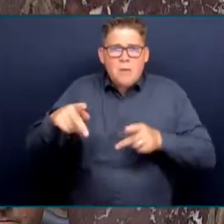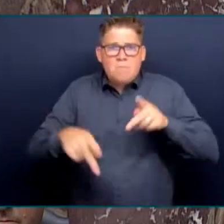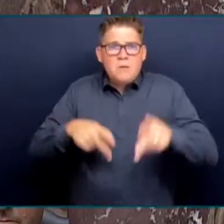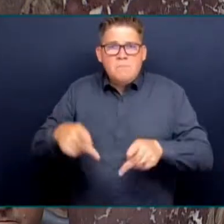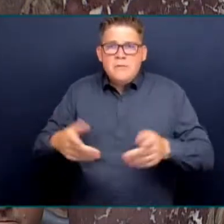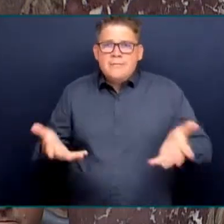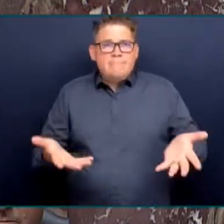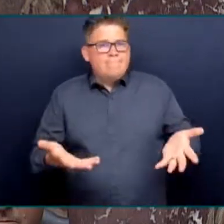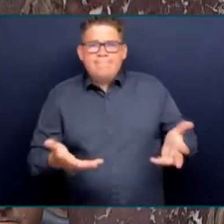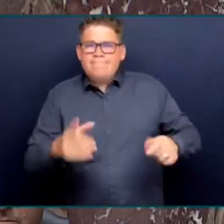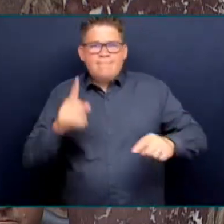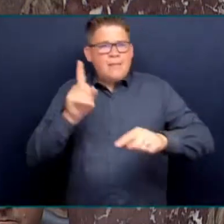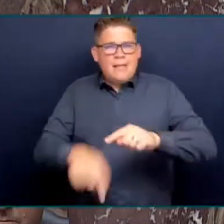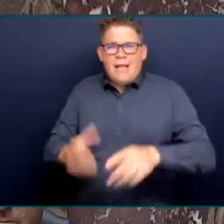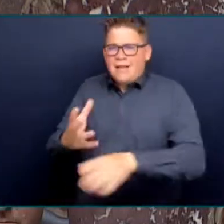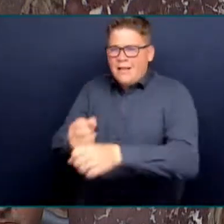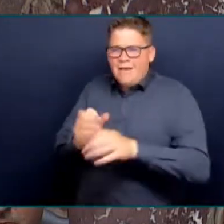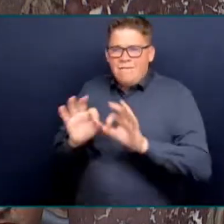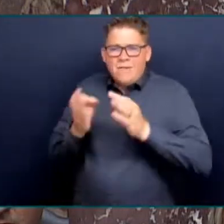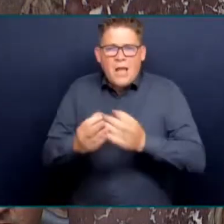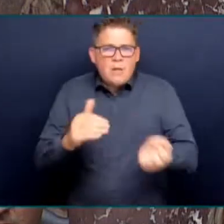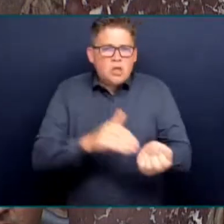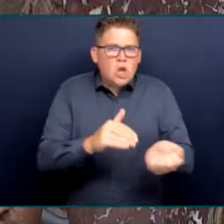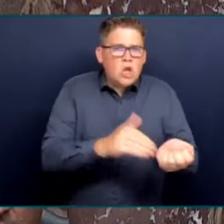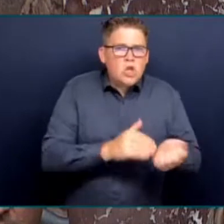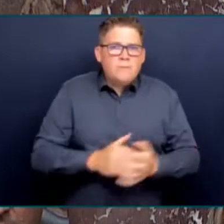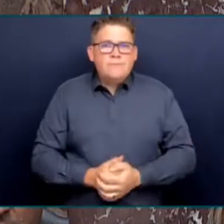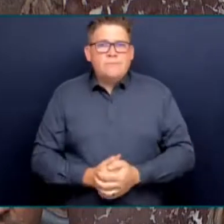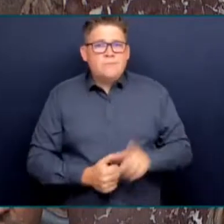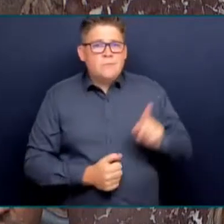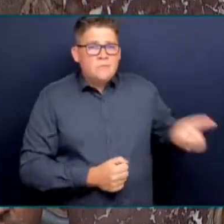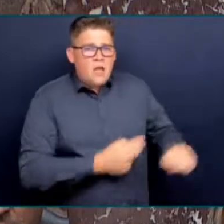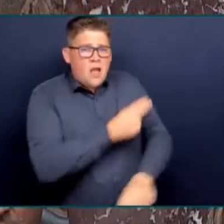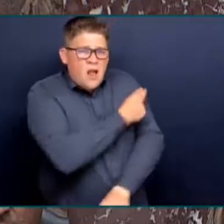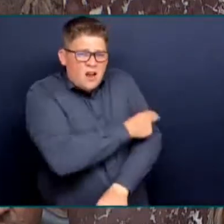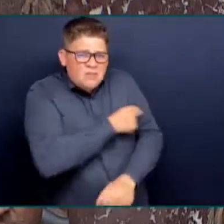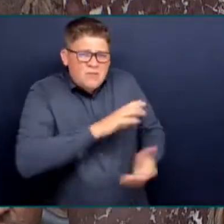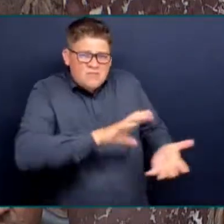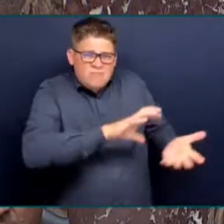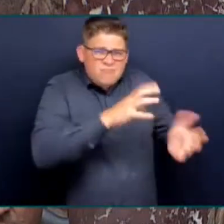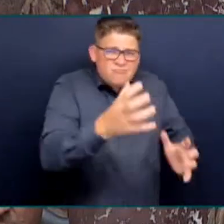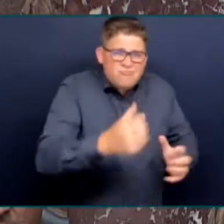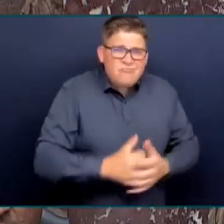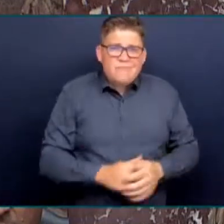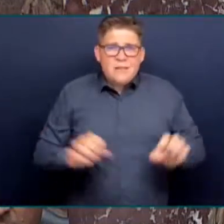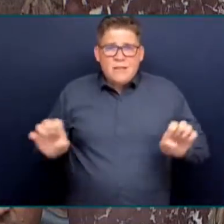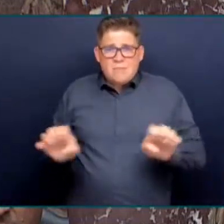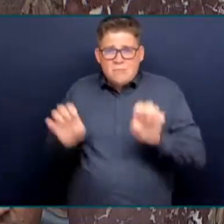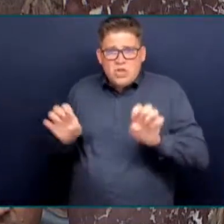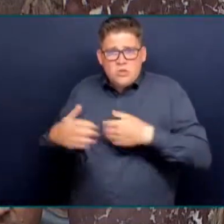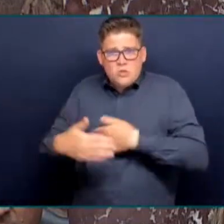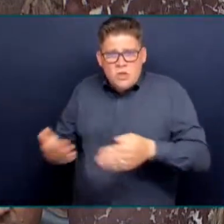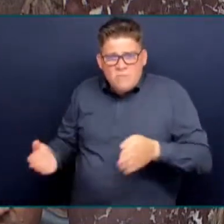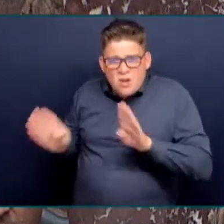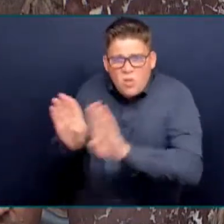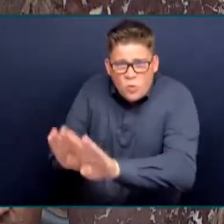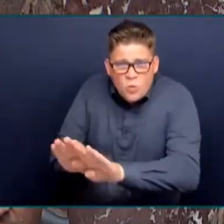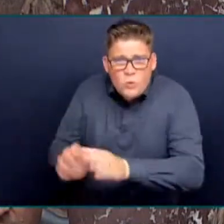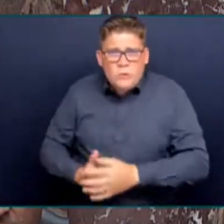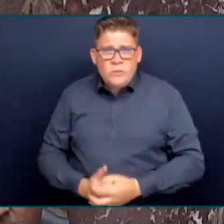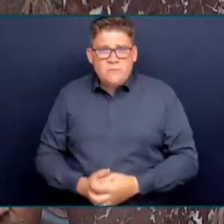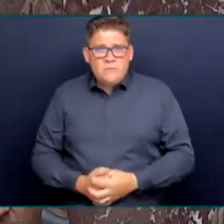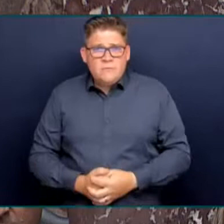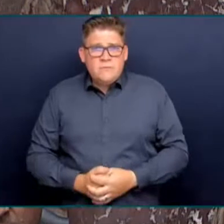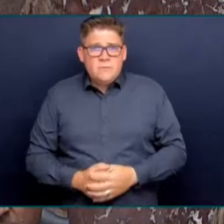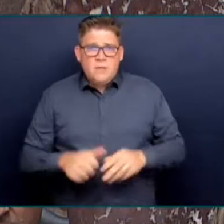chaos, emergency rooms closed right across the province. People dying after 2 days on a